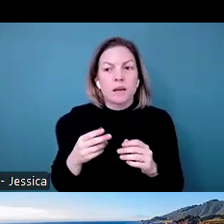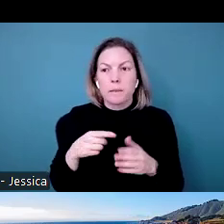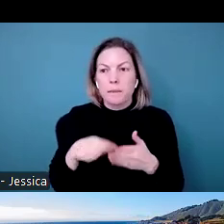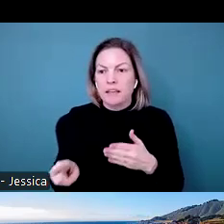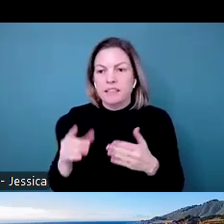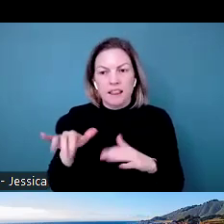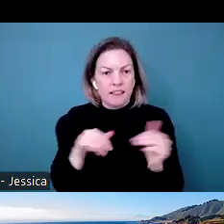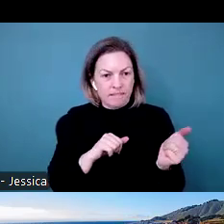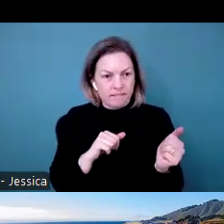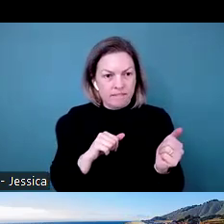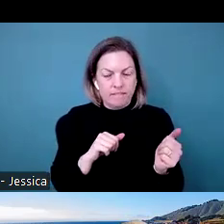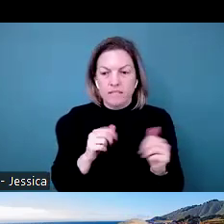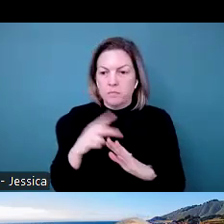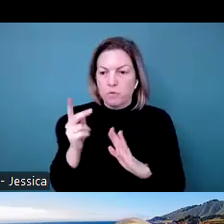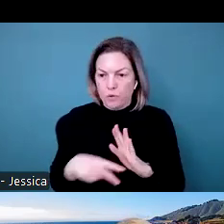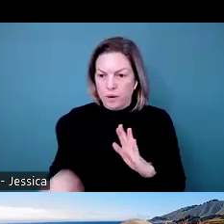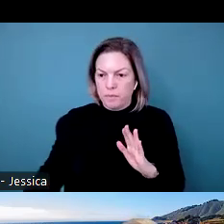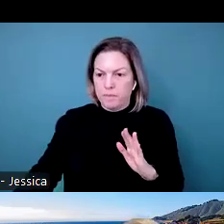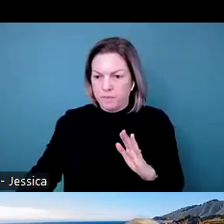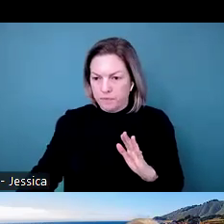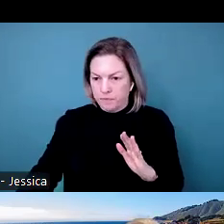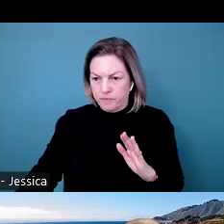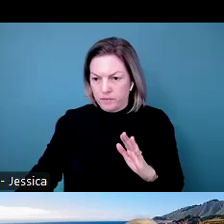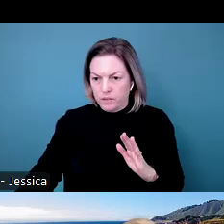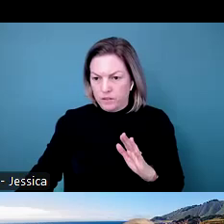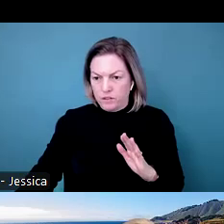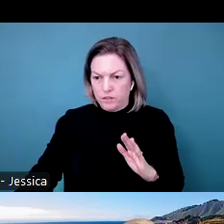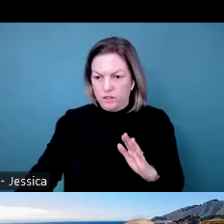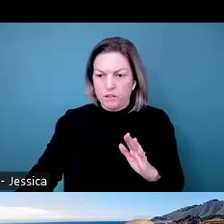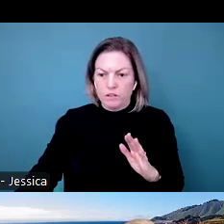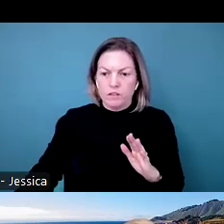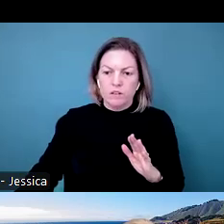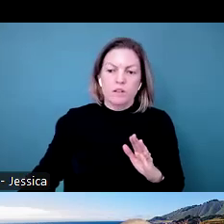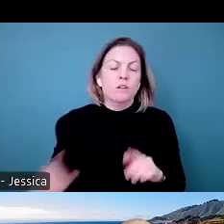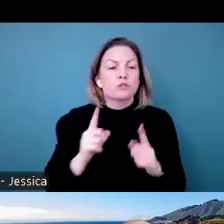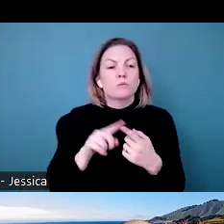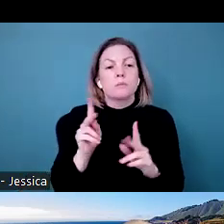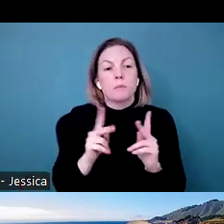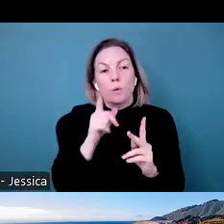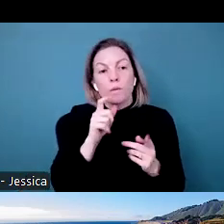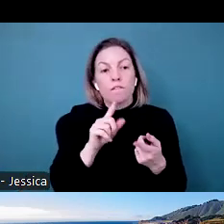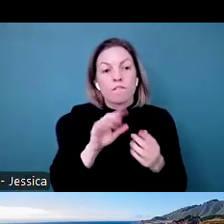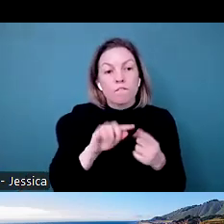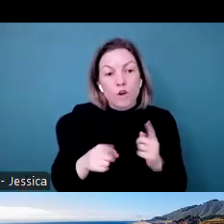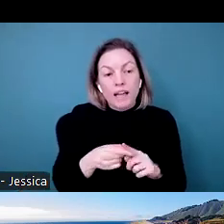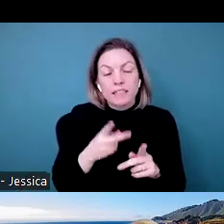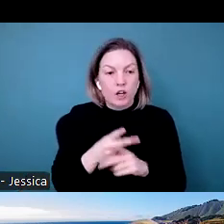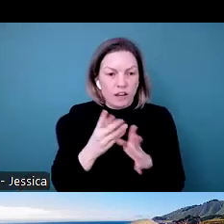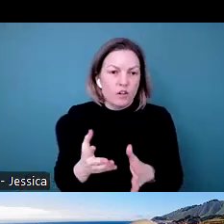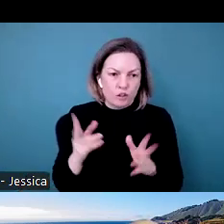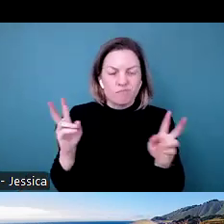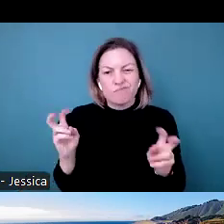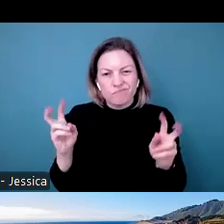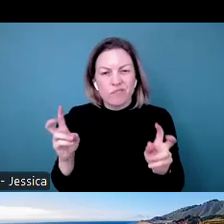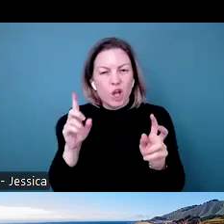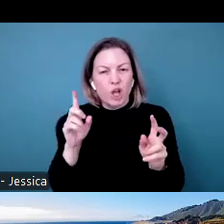leave program to people who are friend caregivers, basically operating like family